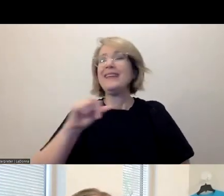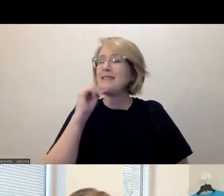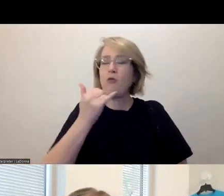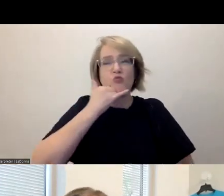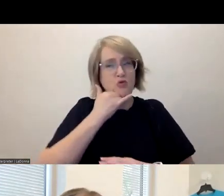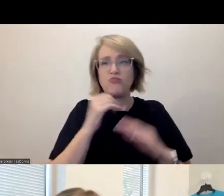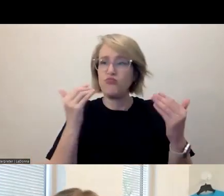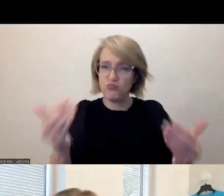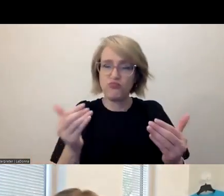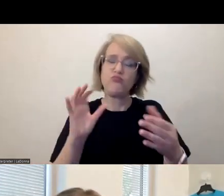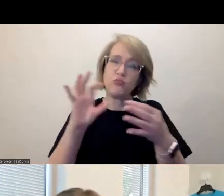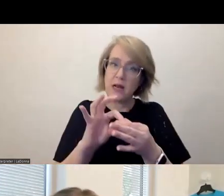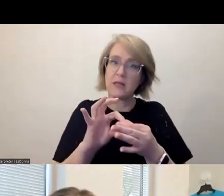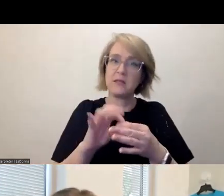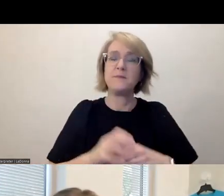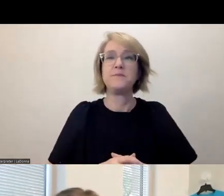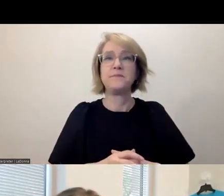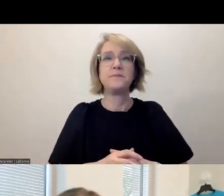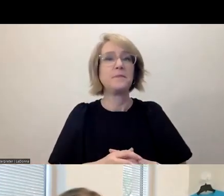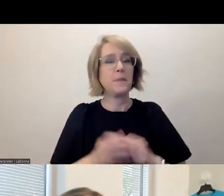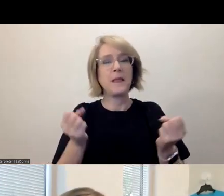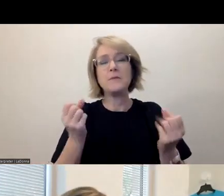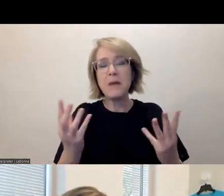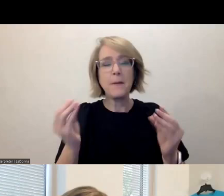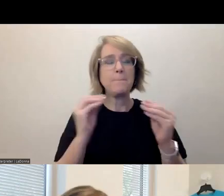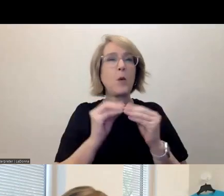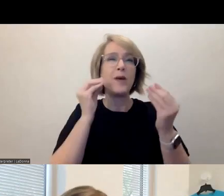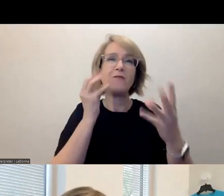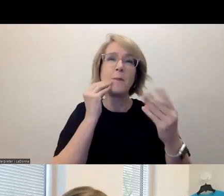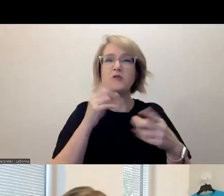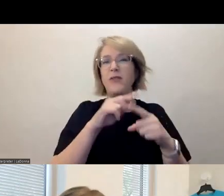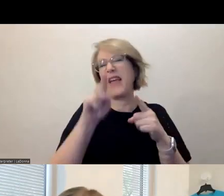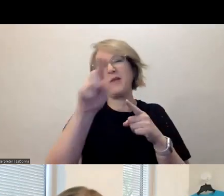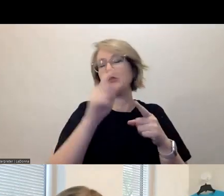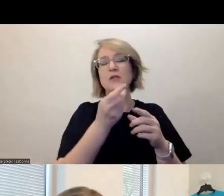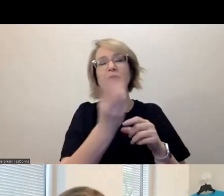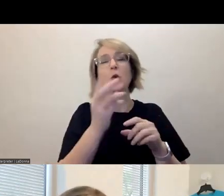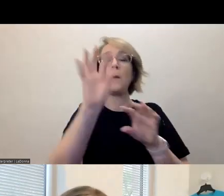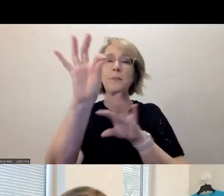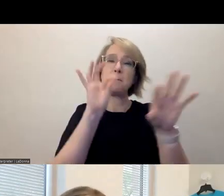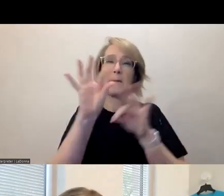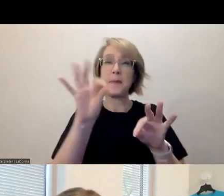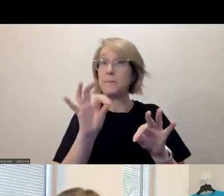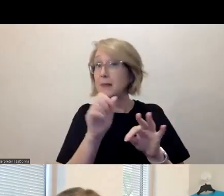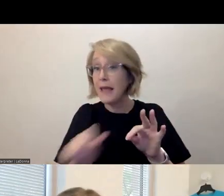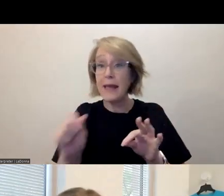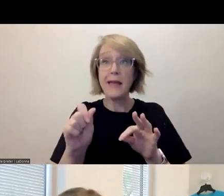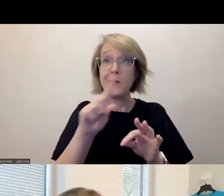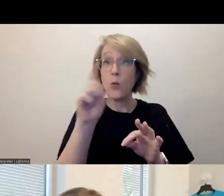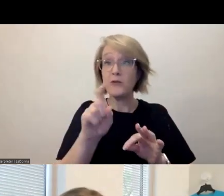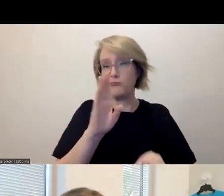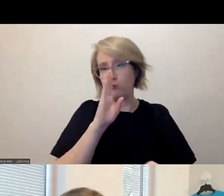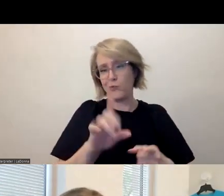care. There's a lot more in there. Steph dropped the links, but if we can answer any questions, feel free to reach out to me directly. I'll put my